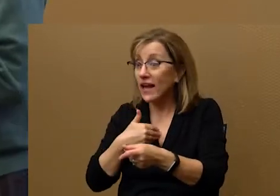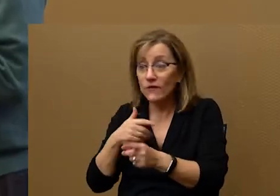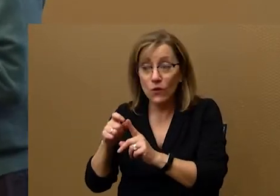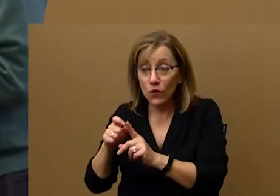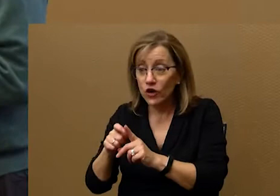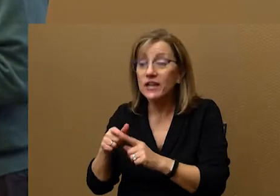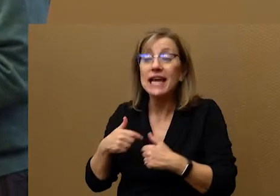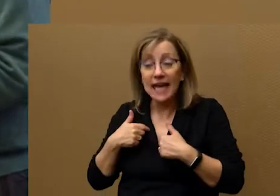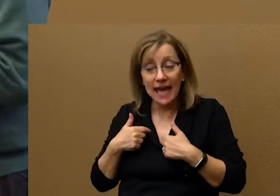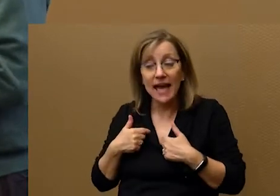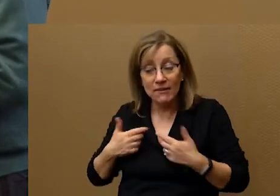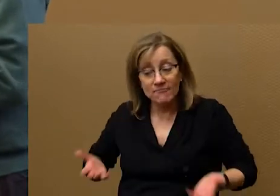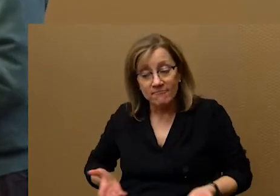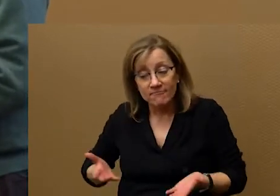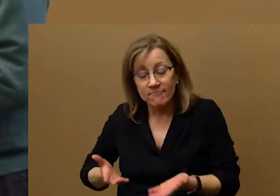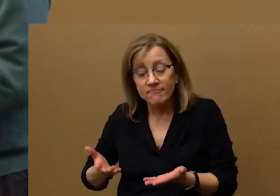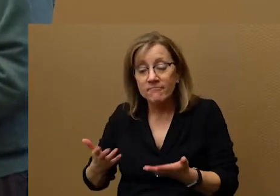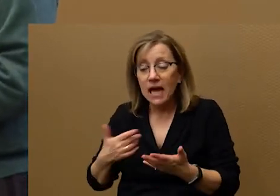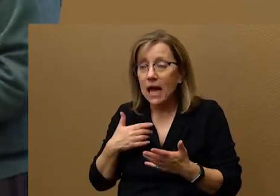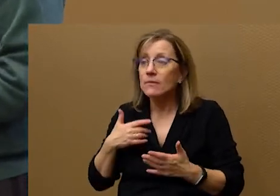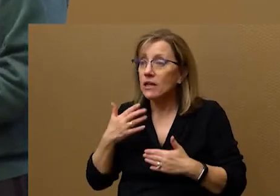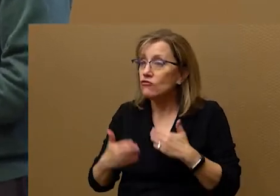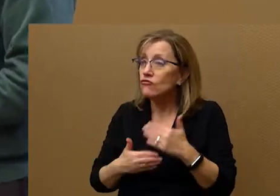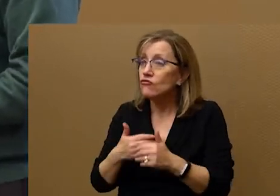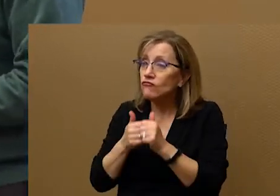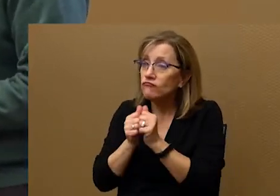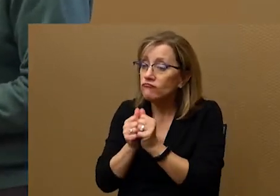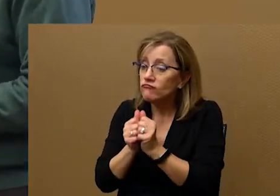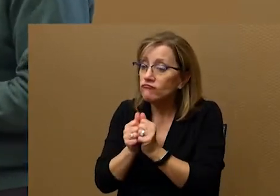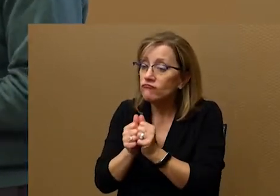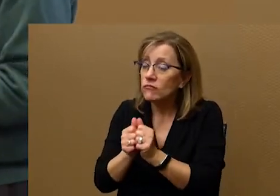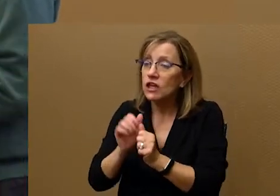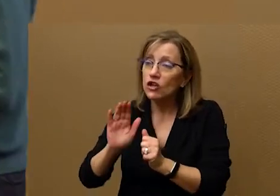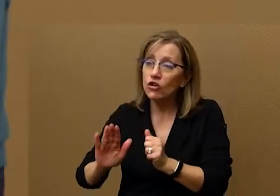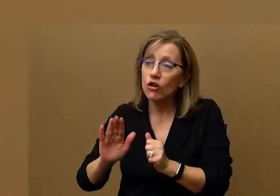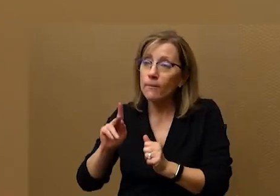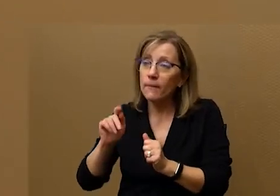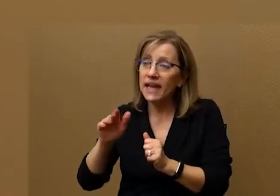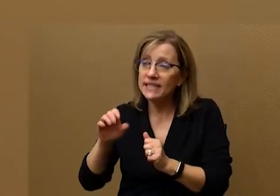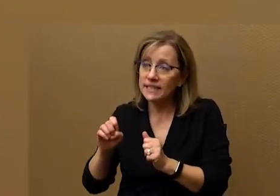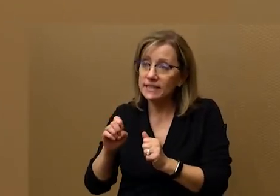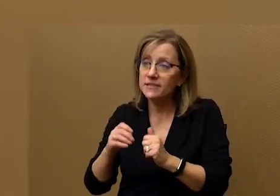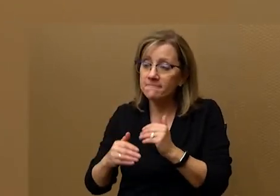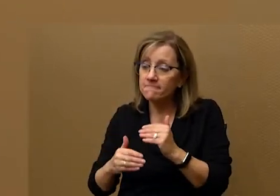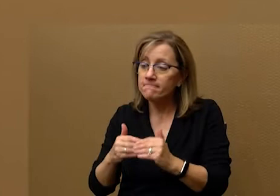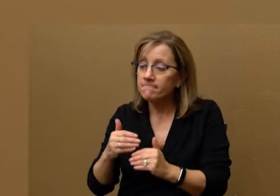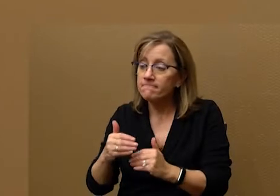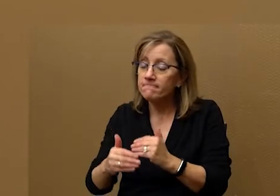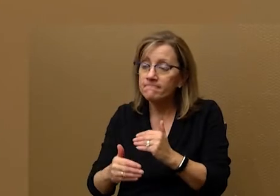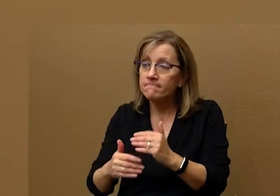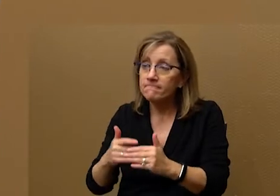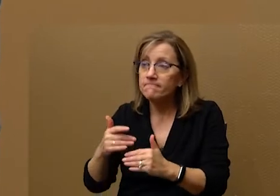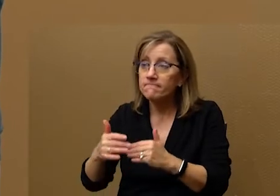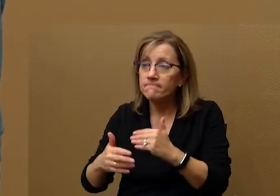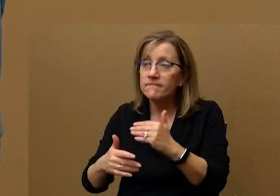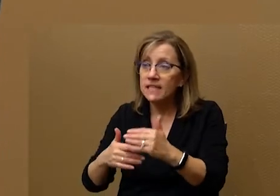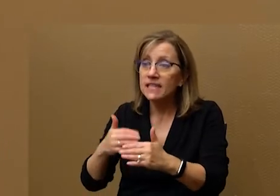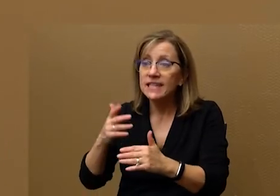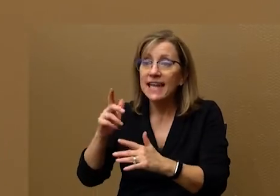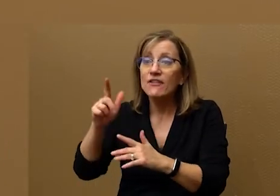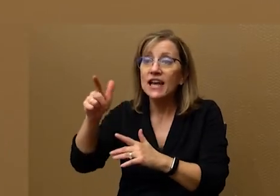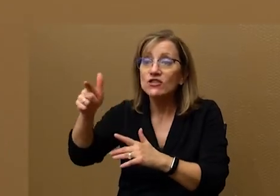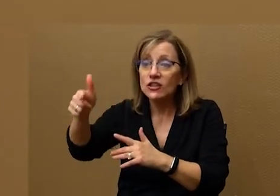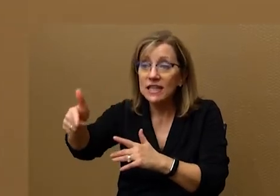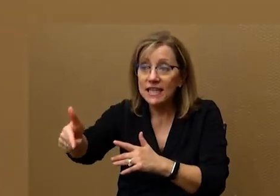that I empathize, even though that we don't have word for it. And I'm going to try to go at your pace as best I can, so